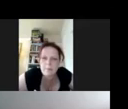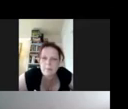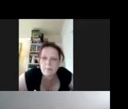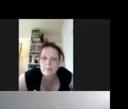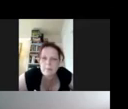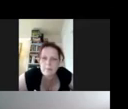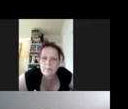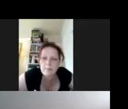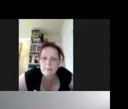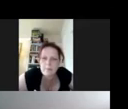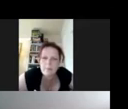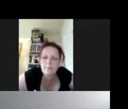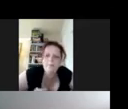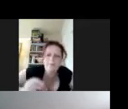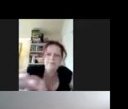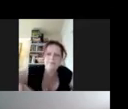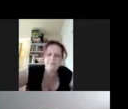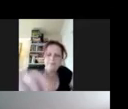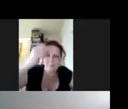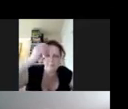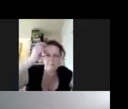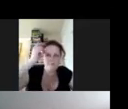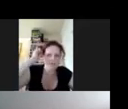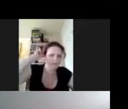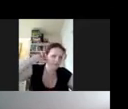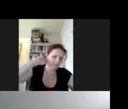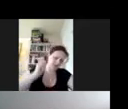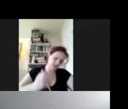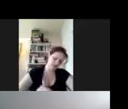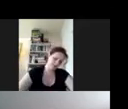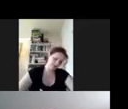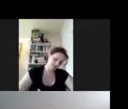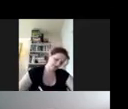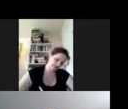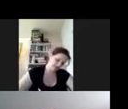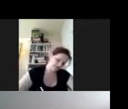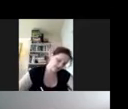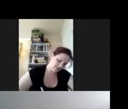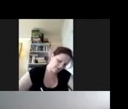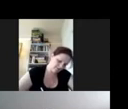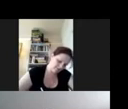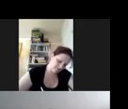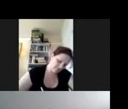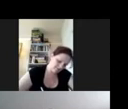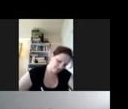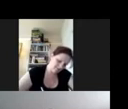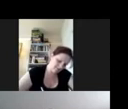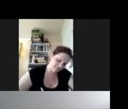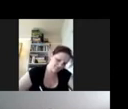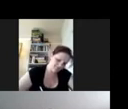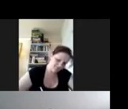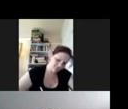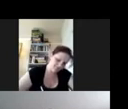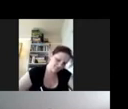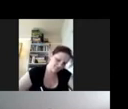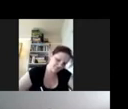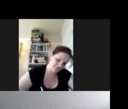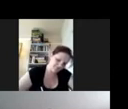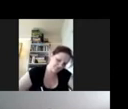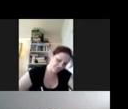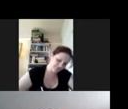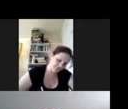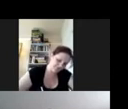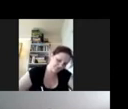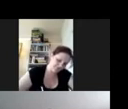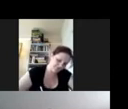view options at the top next to the little green bar that I'm sure you can hopefully all see. And you can annotate there. So you can put stars or little